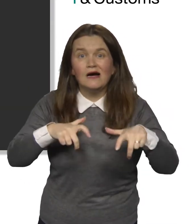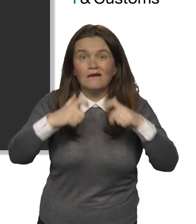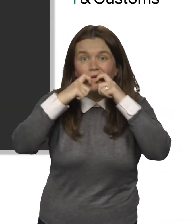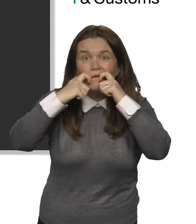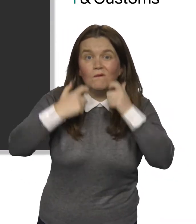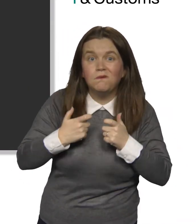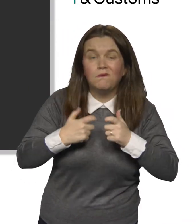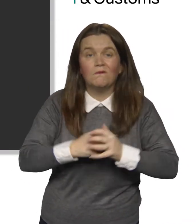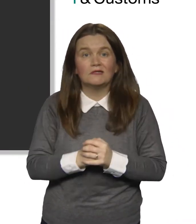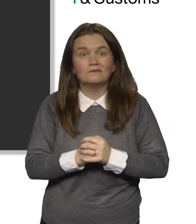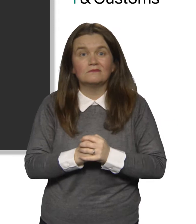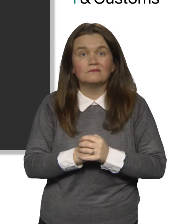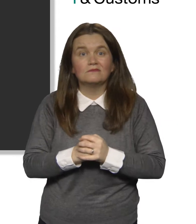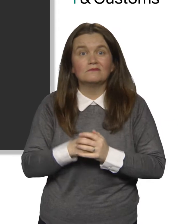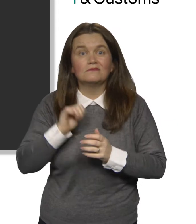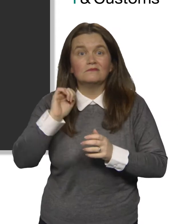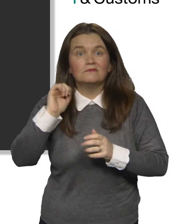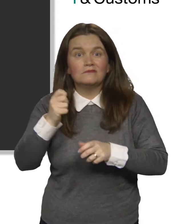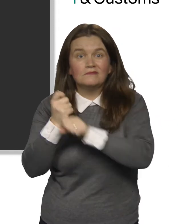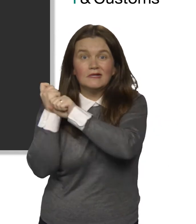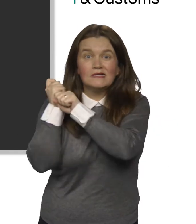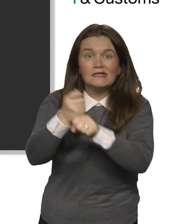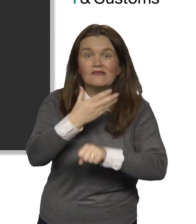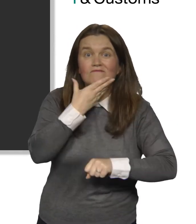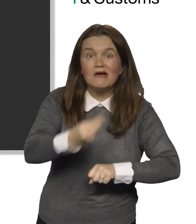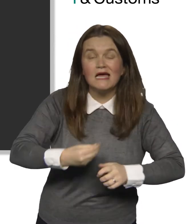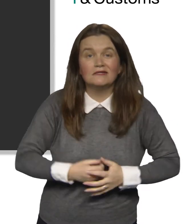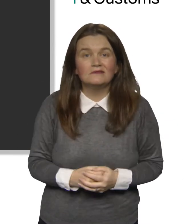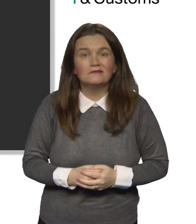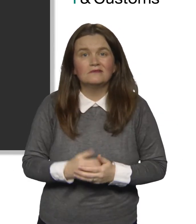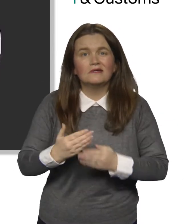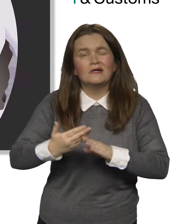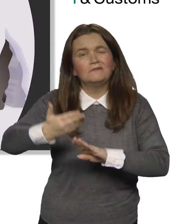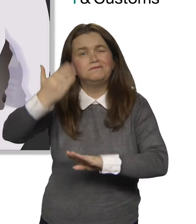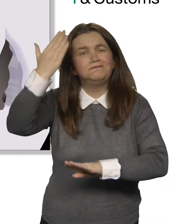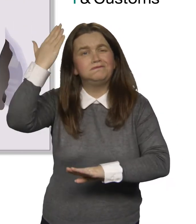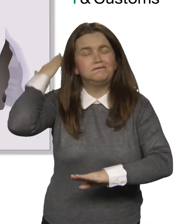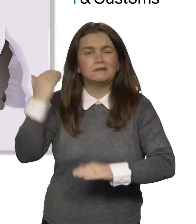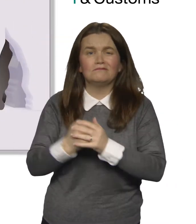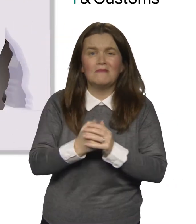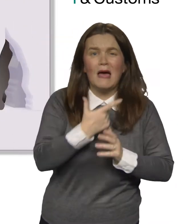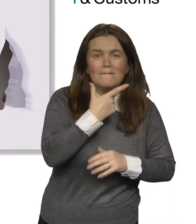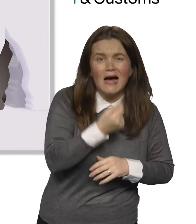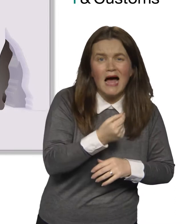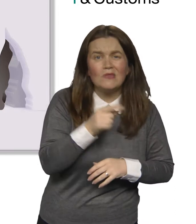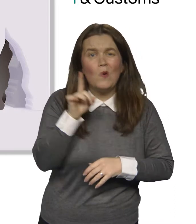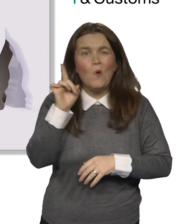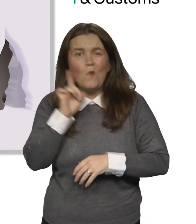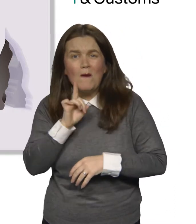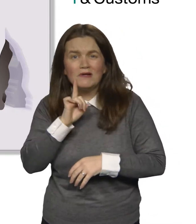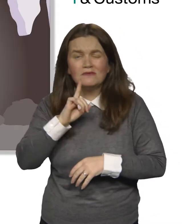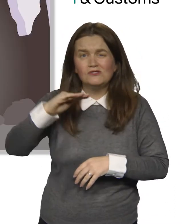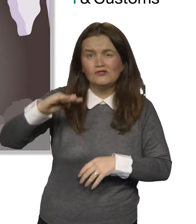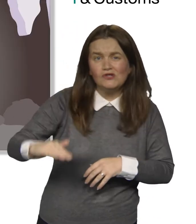mammoths, saber-toothed tigers and cavemen. Way back then, it was every man and woman